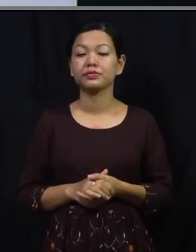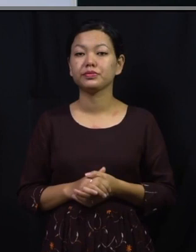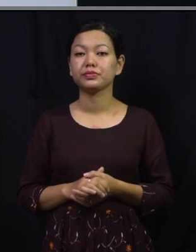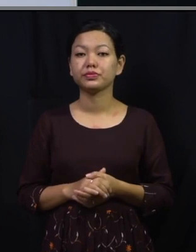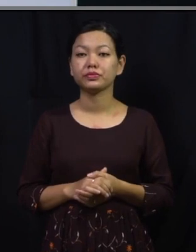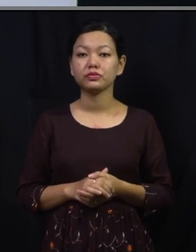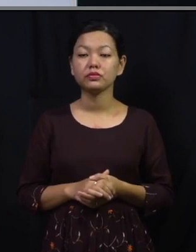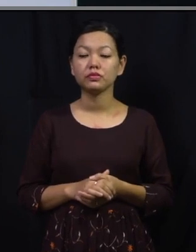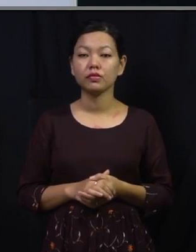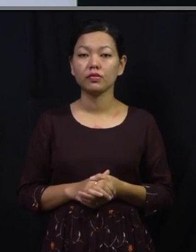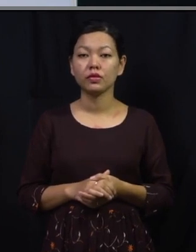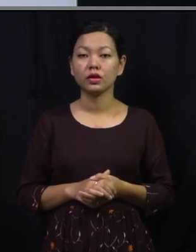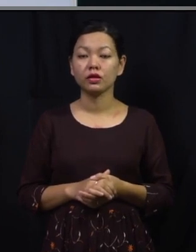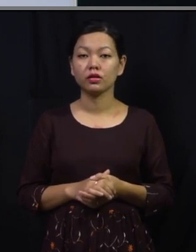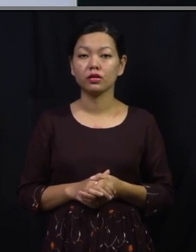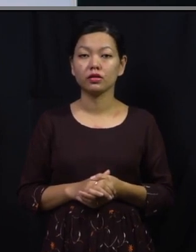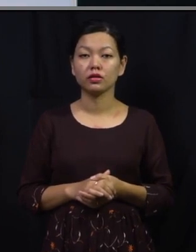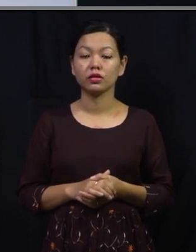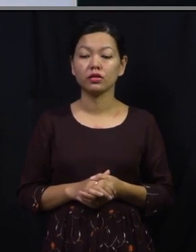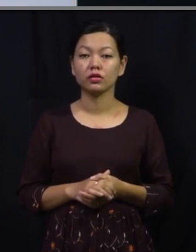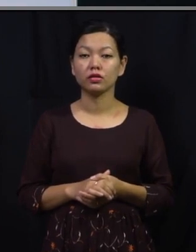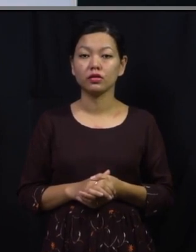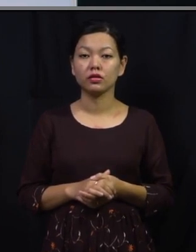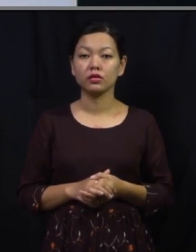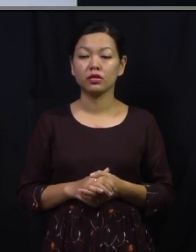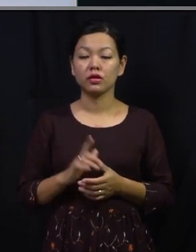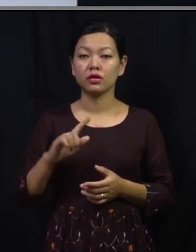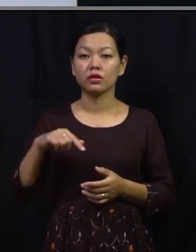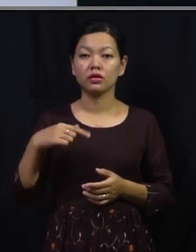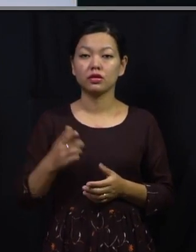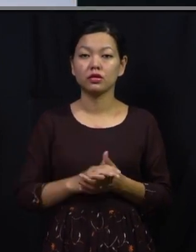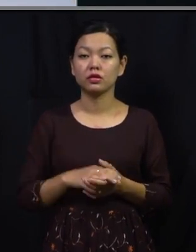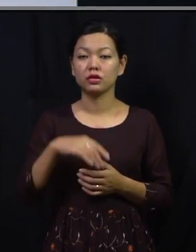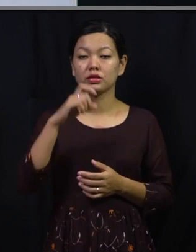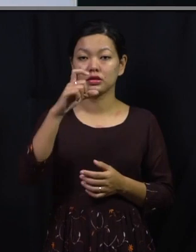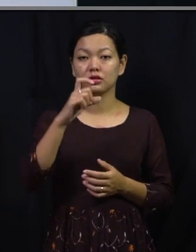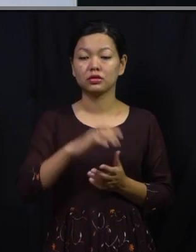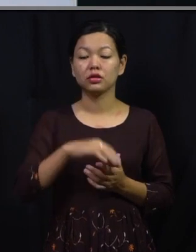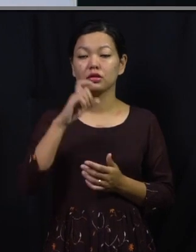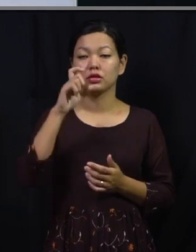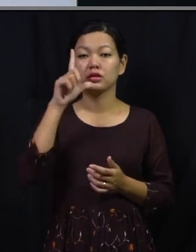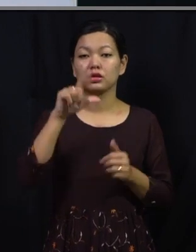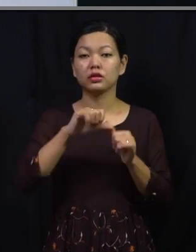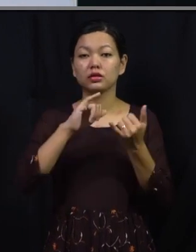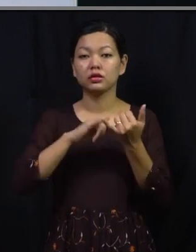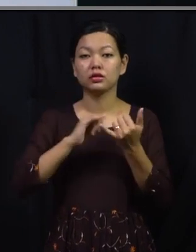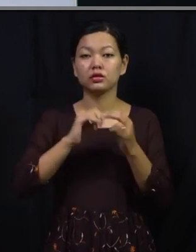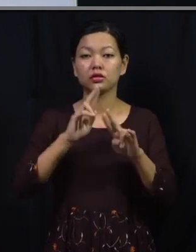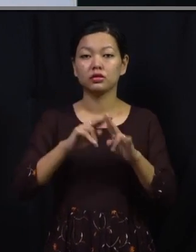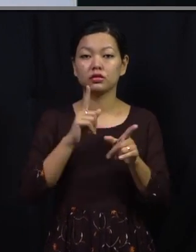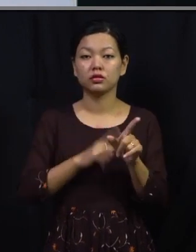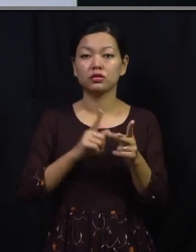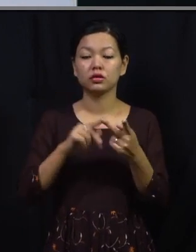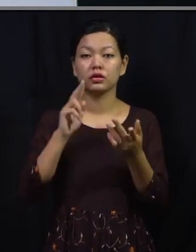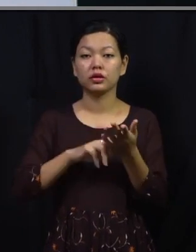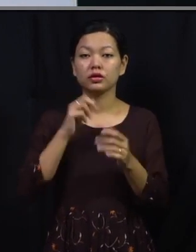the monetary transaction is known as journal. The next is classifying. Once you record in your journal,